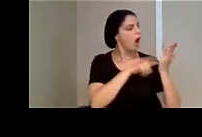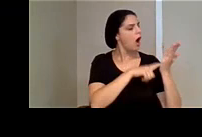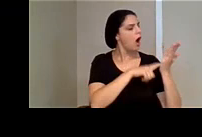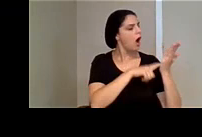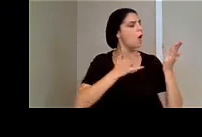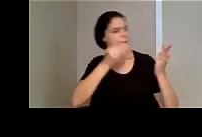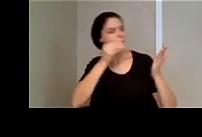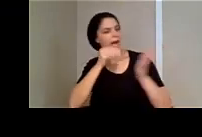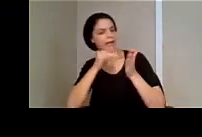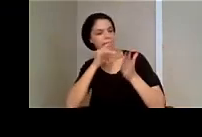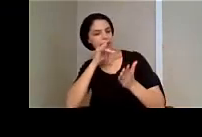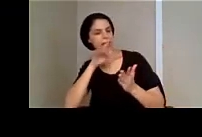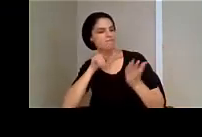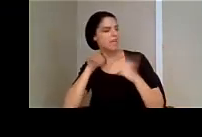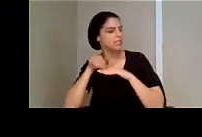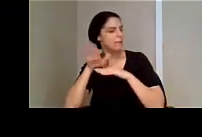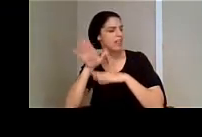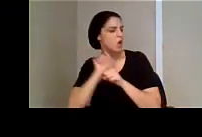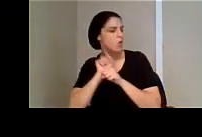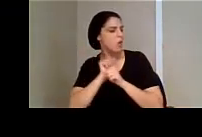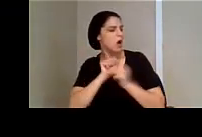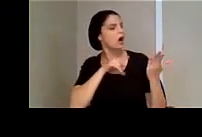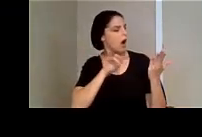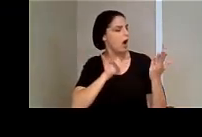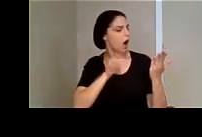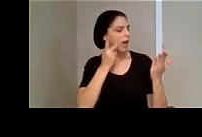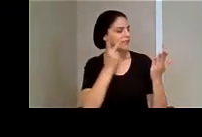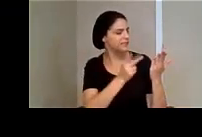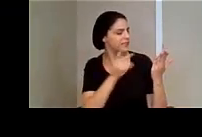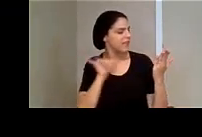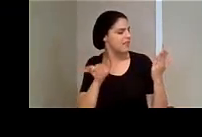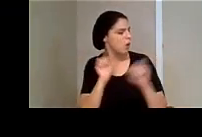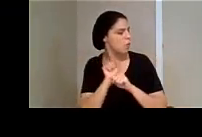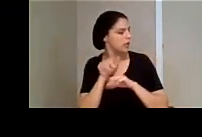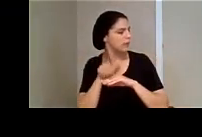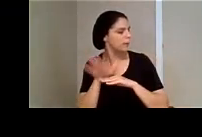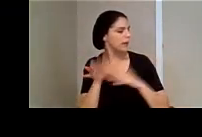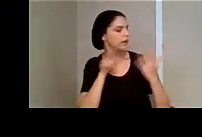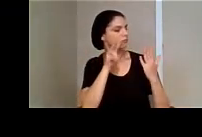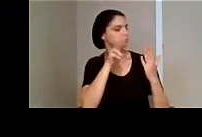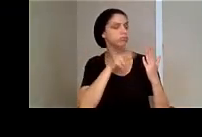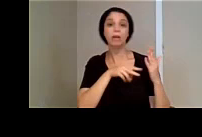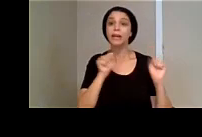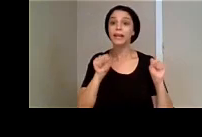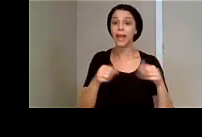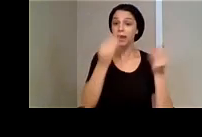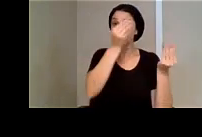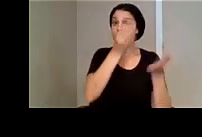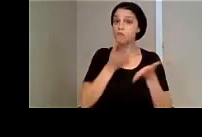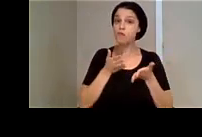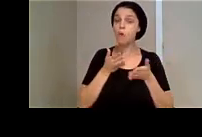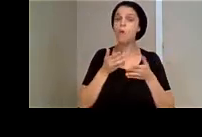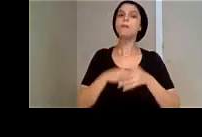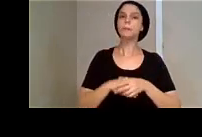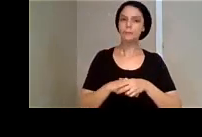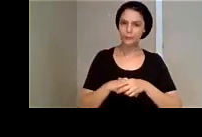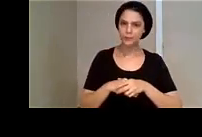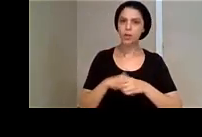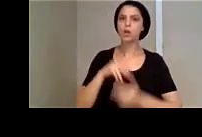submitted this work. And if I click on back, I'm at that home page for the course that I drilled down